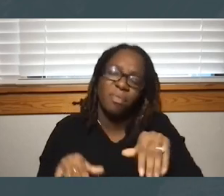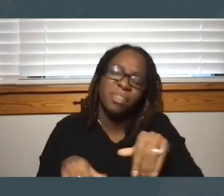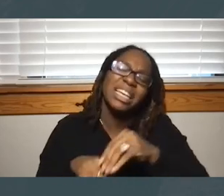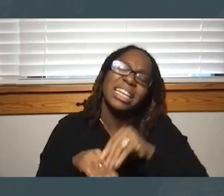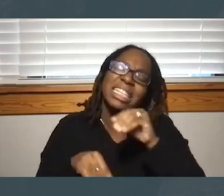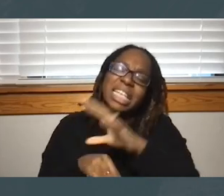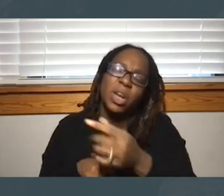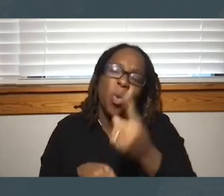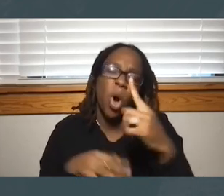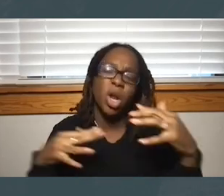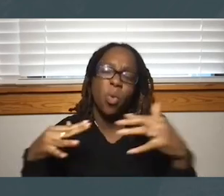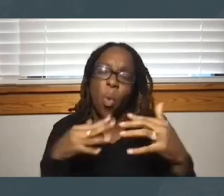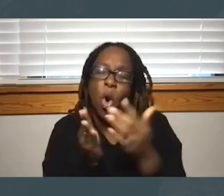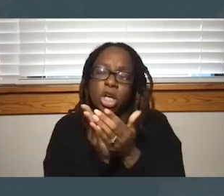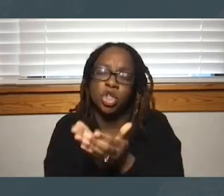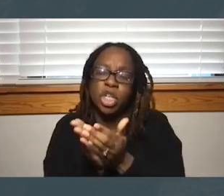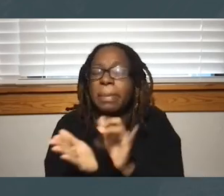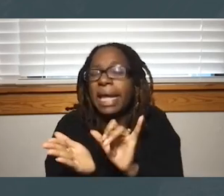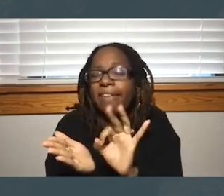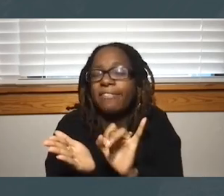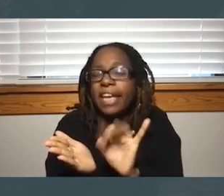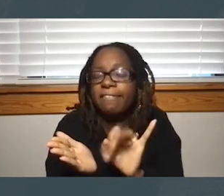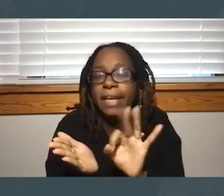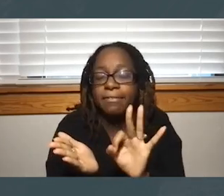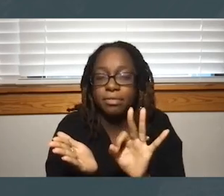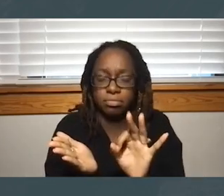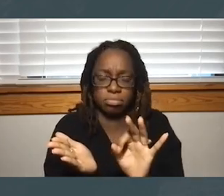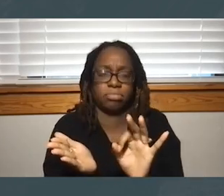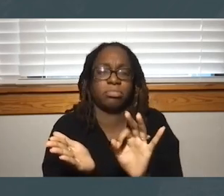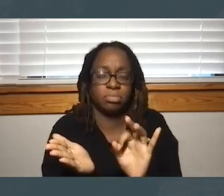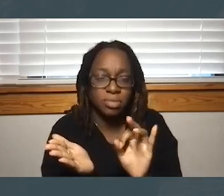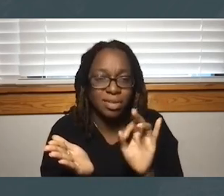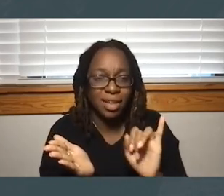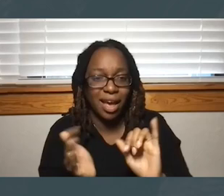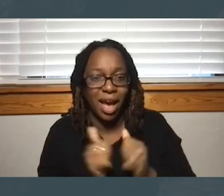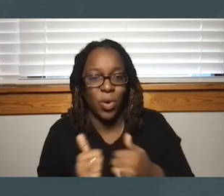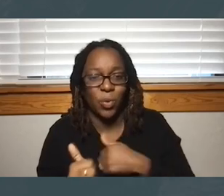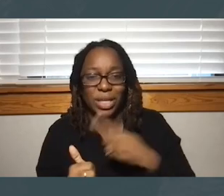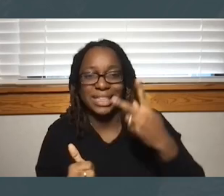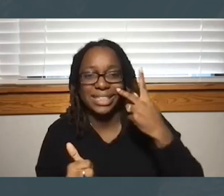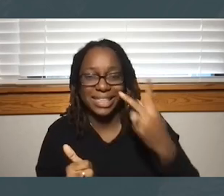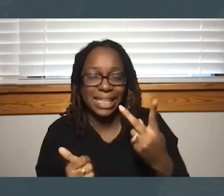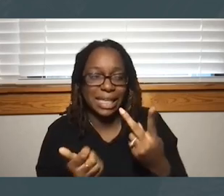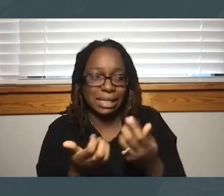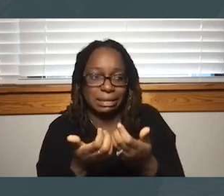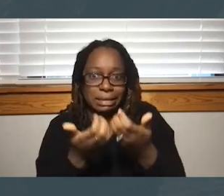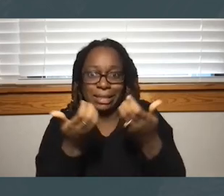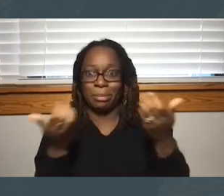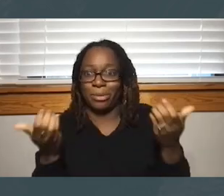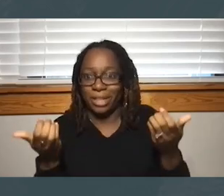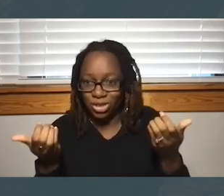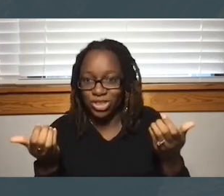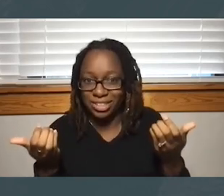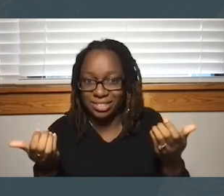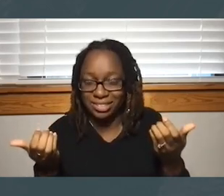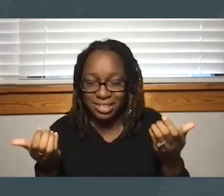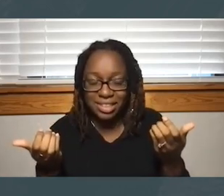So it's this real utter separation, right? Which belies the fact